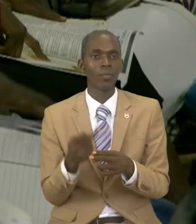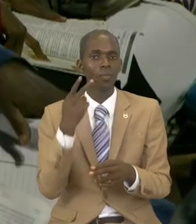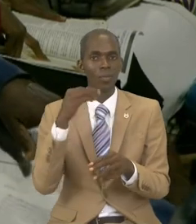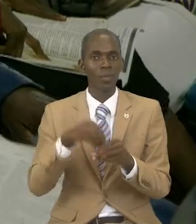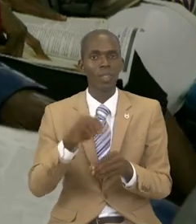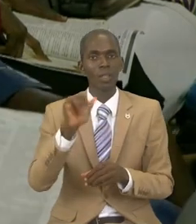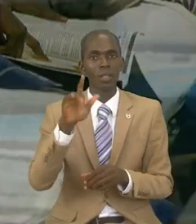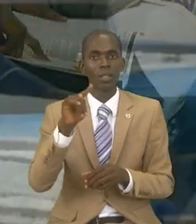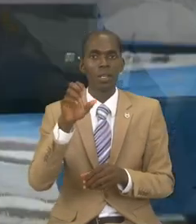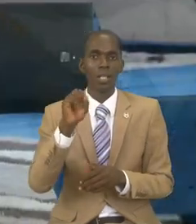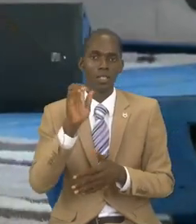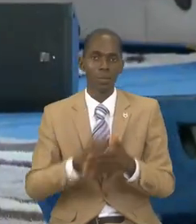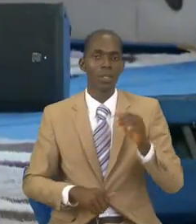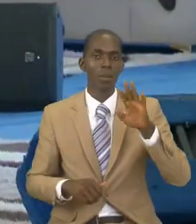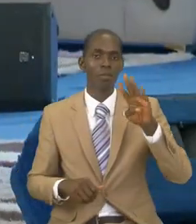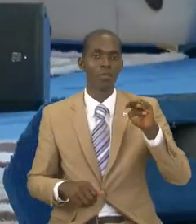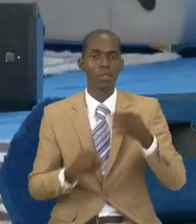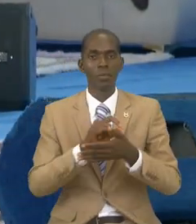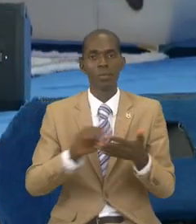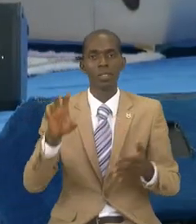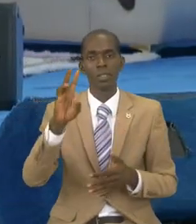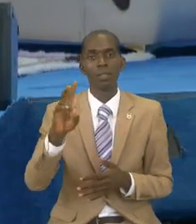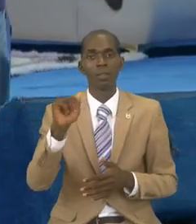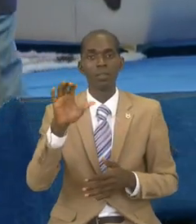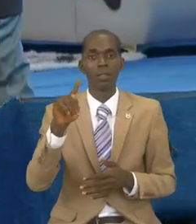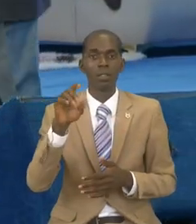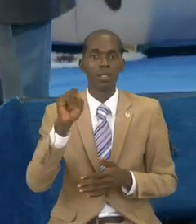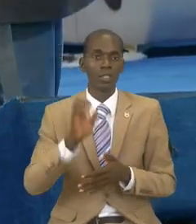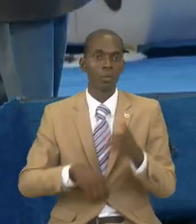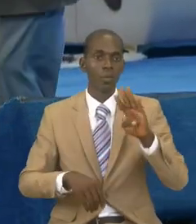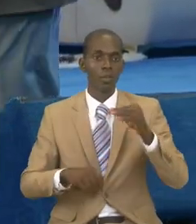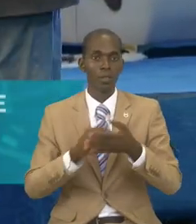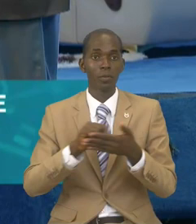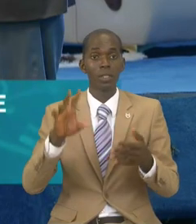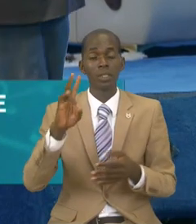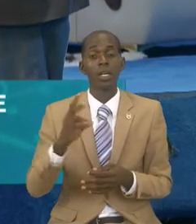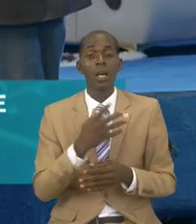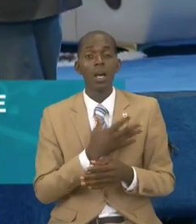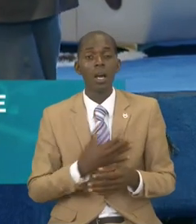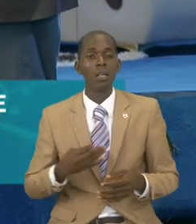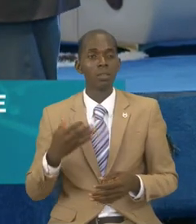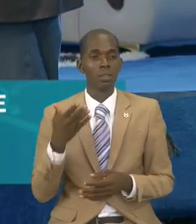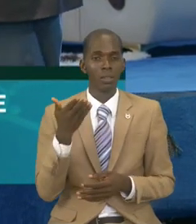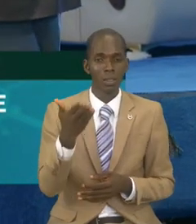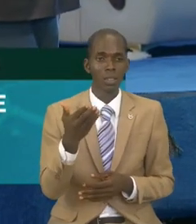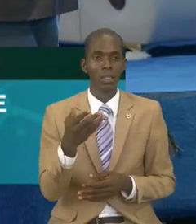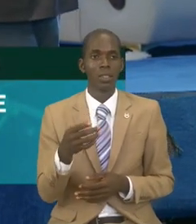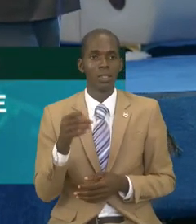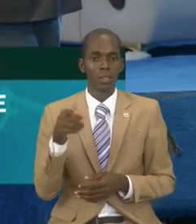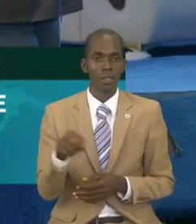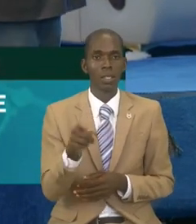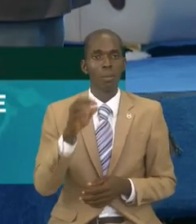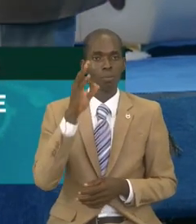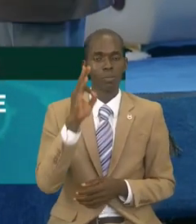chapter 14. I'm reading from verse 7. Acts chapter 14, verse 7. And there he preached the